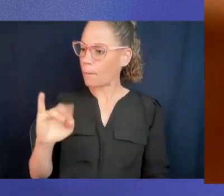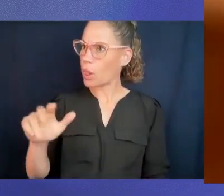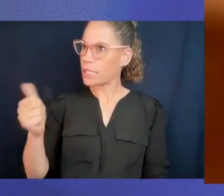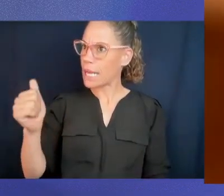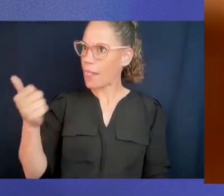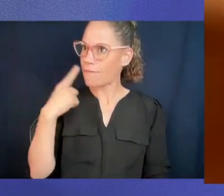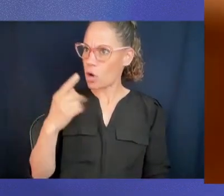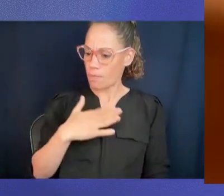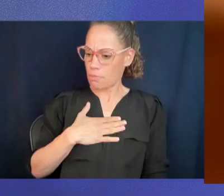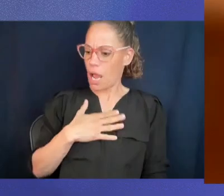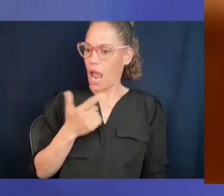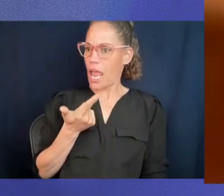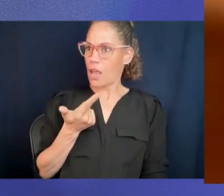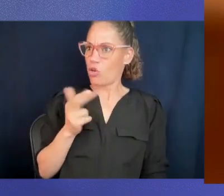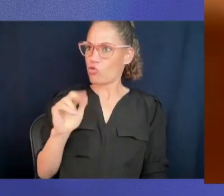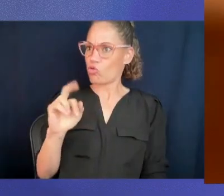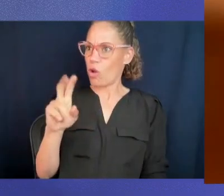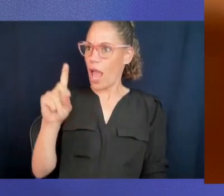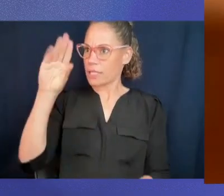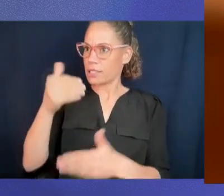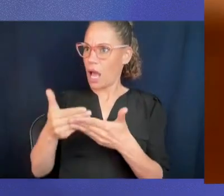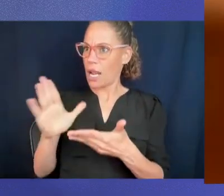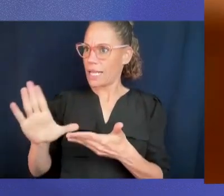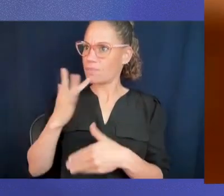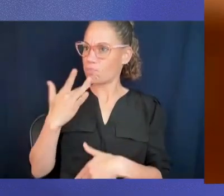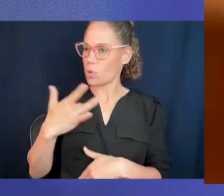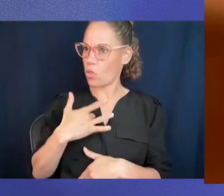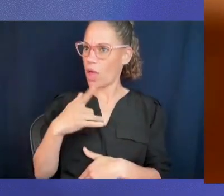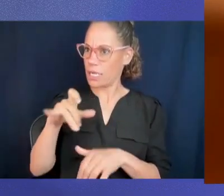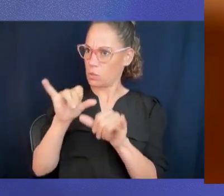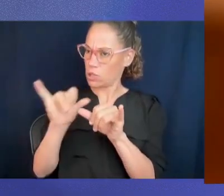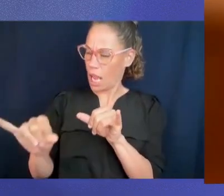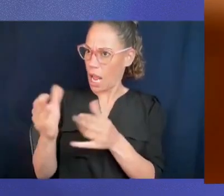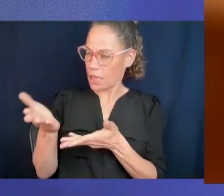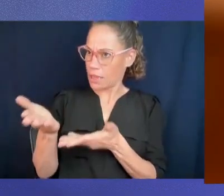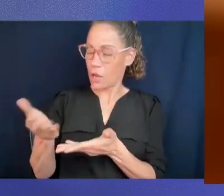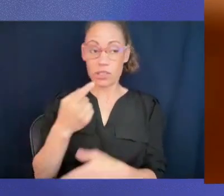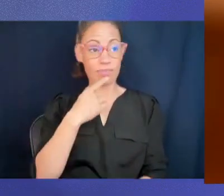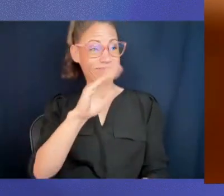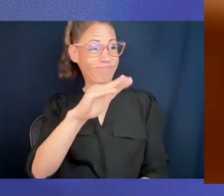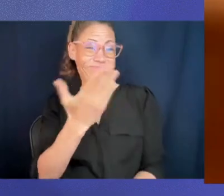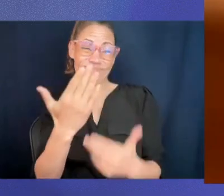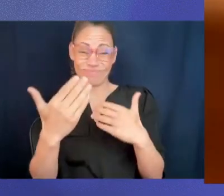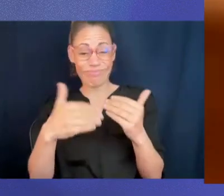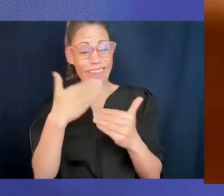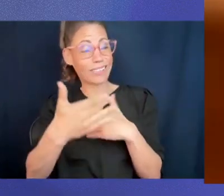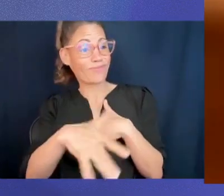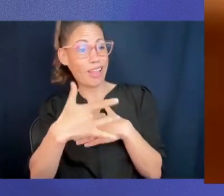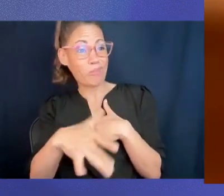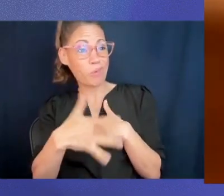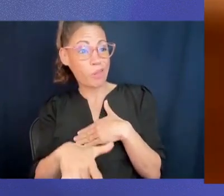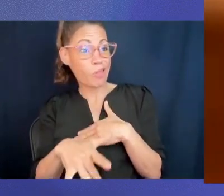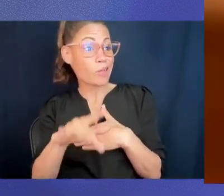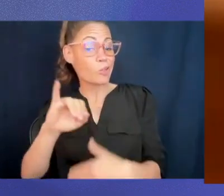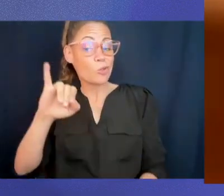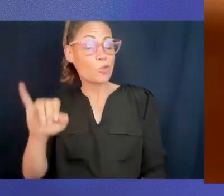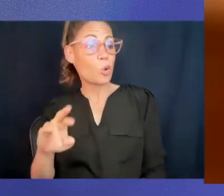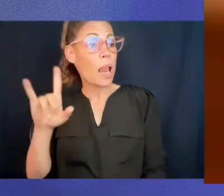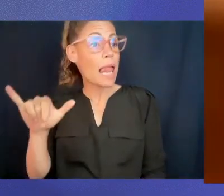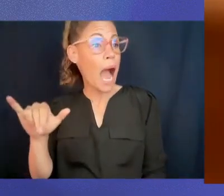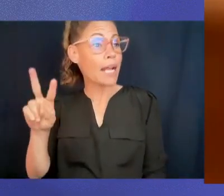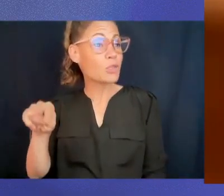my grandson's birthday. He said, but I told you our next available is July